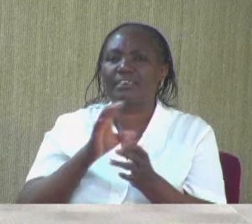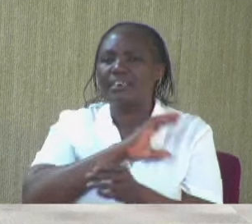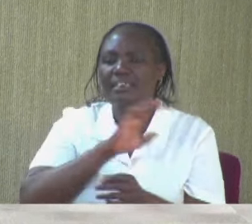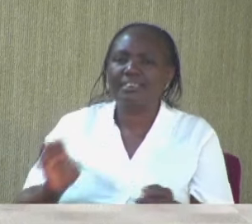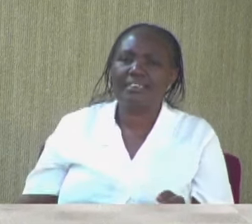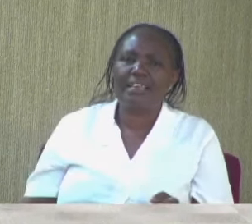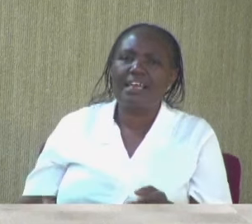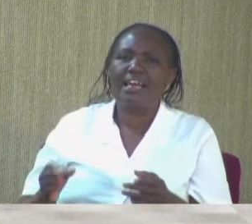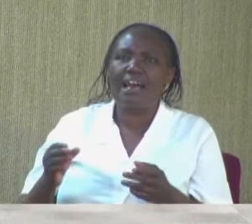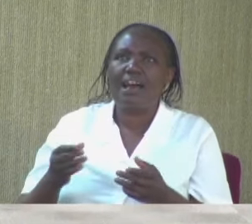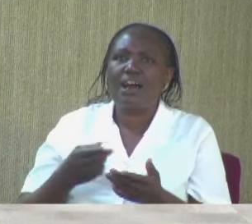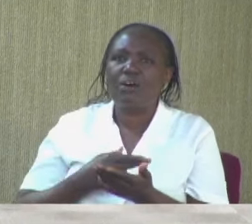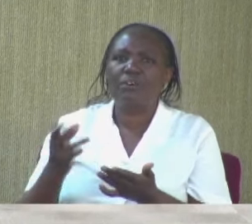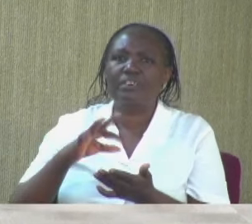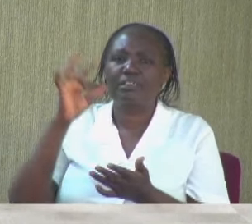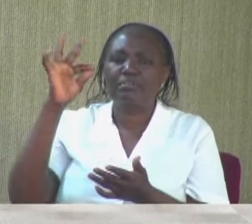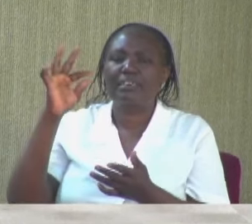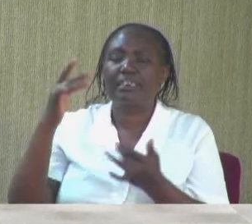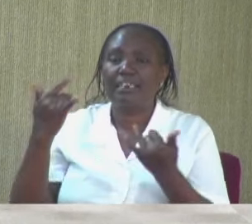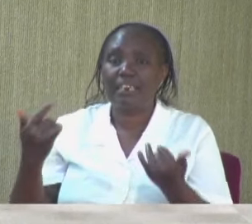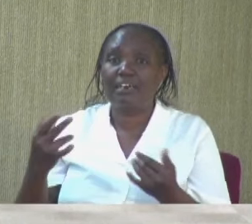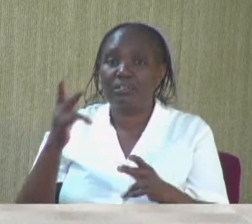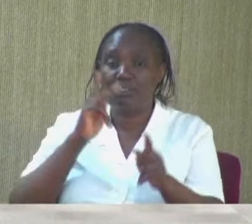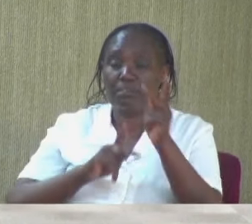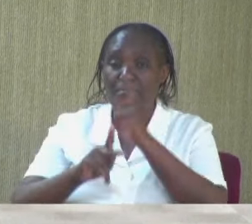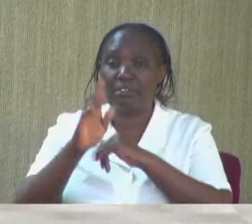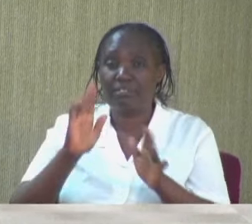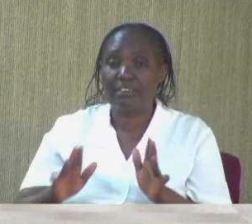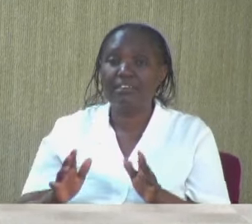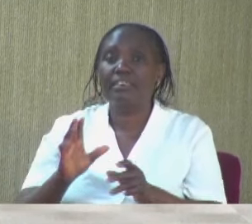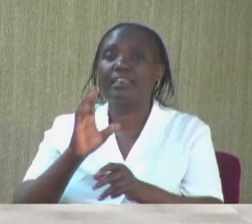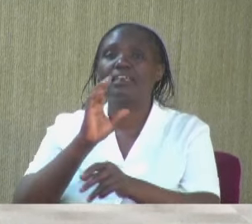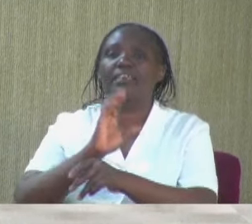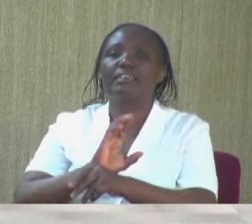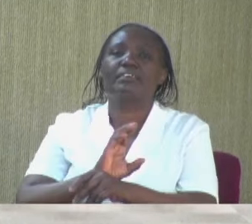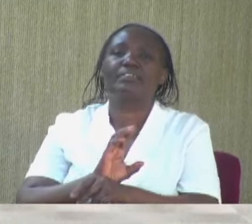attending angel to the prophet, and then to the church. Are you with me?